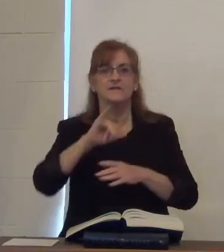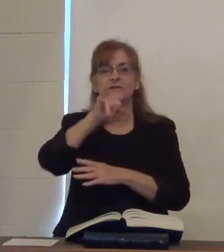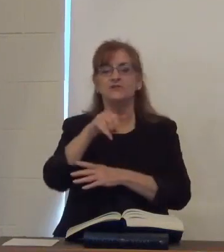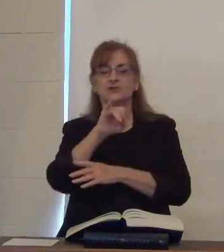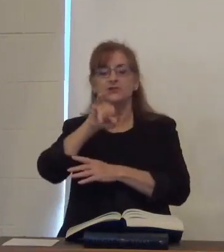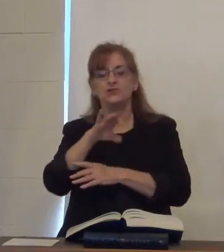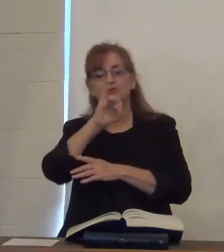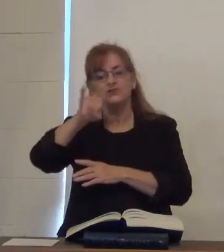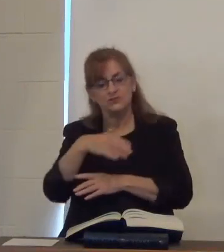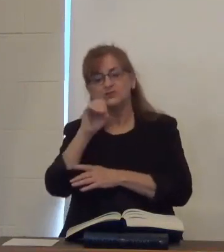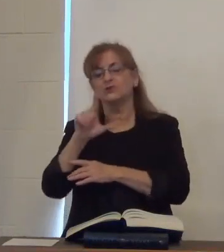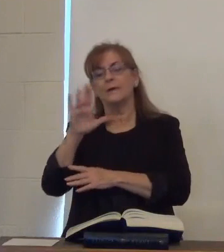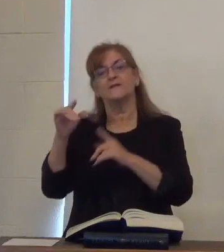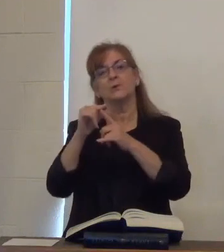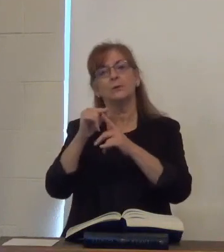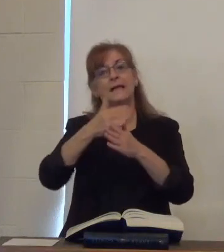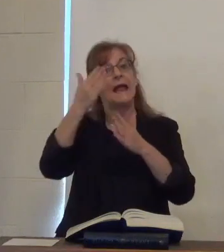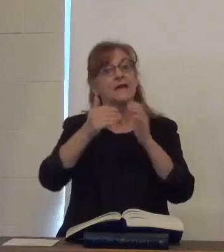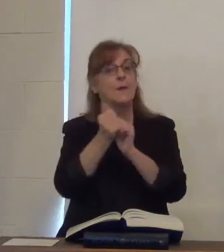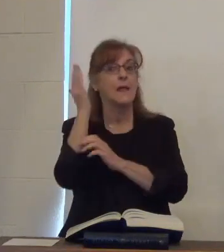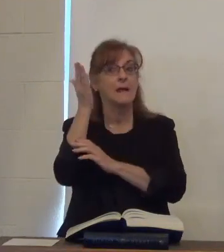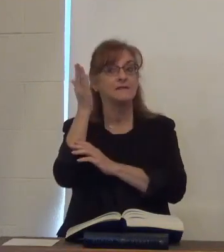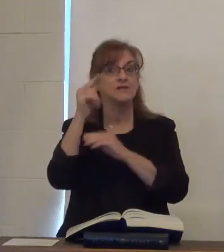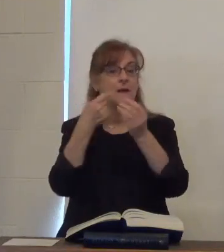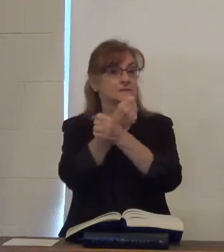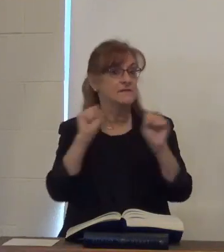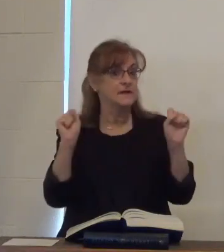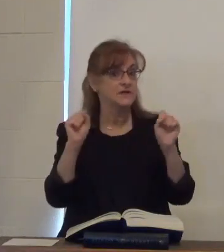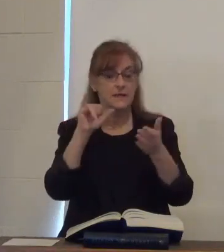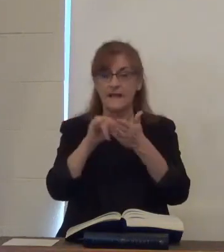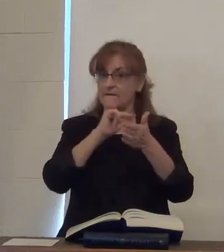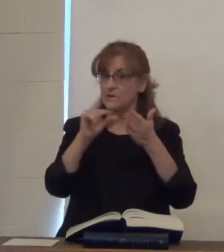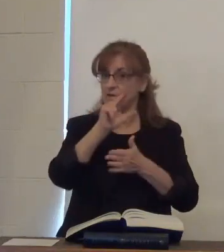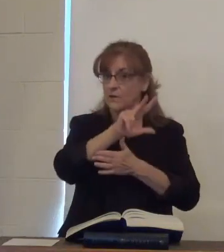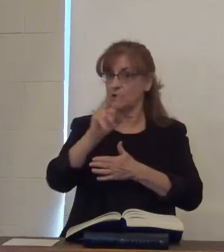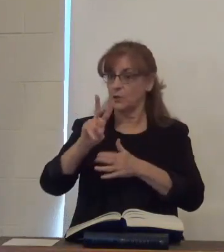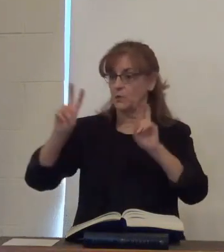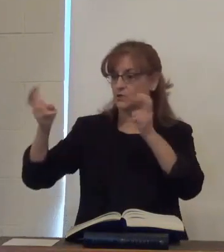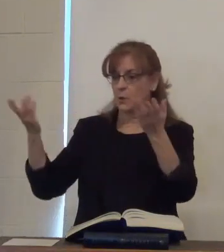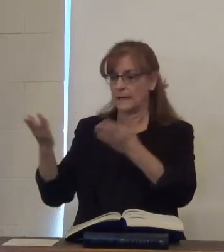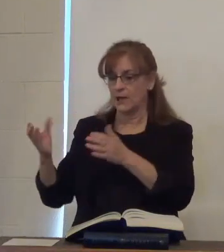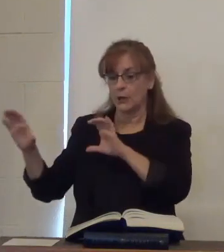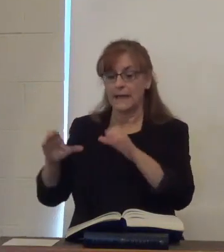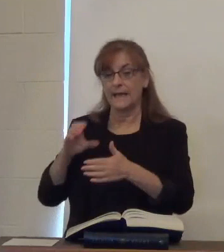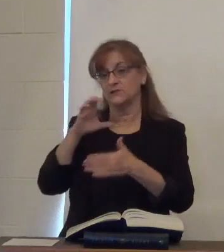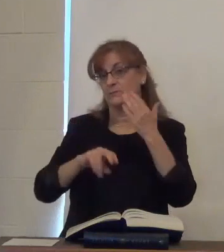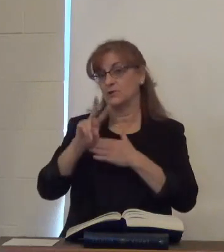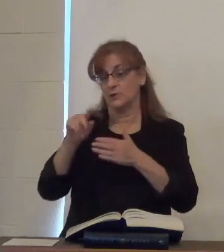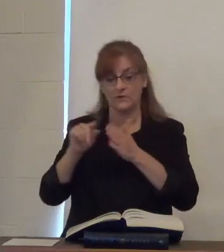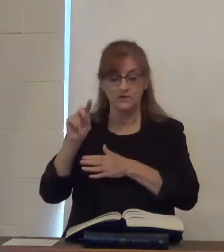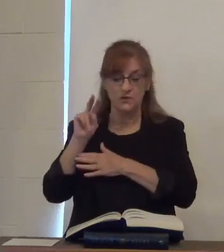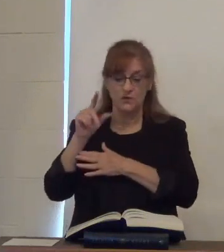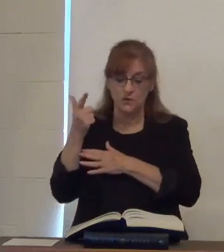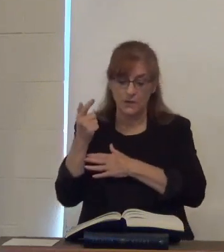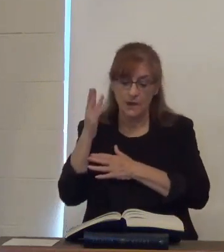ended with the message of salvation, and that verse 32, is quoted in Acts 2:21. "And it shall